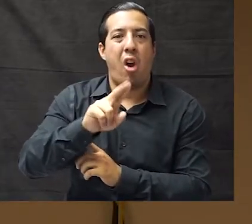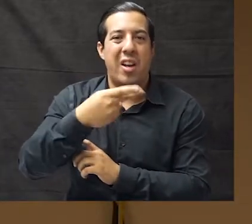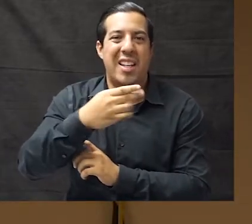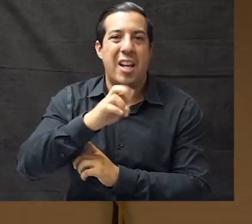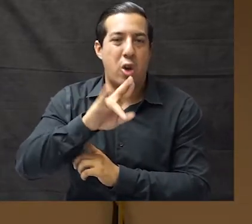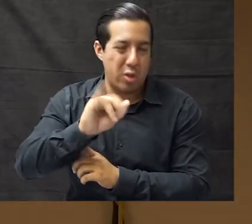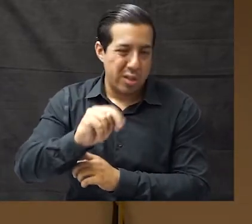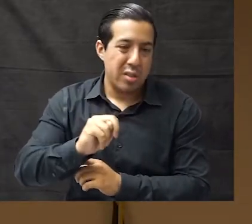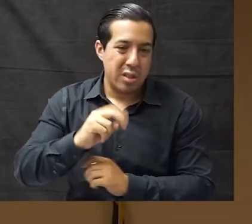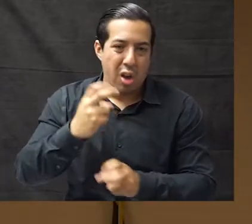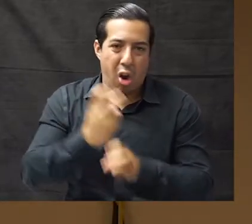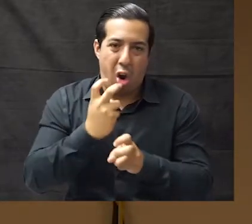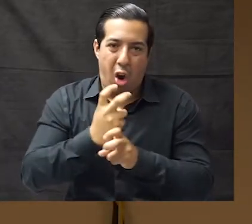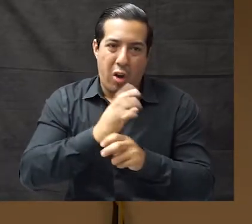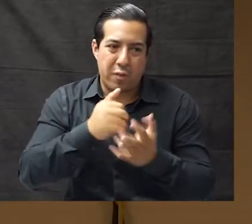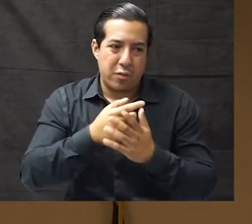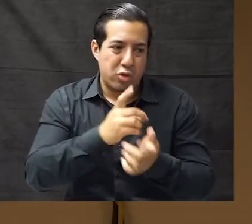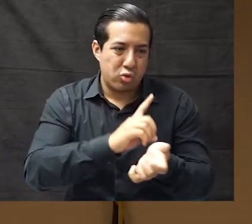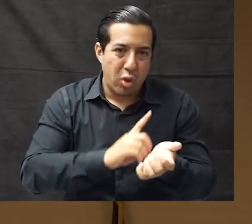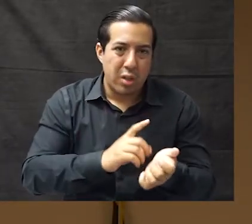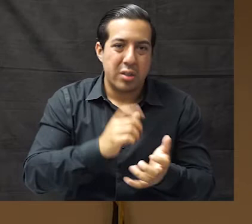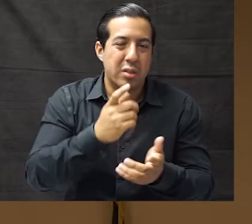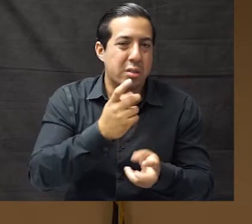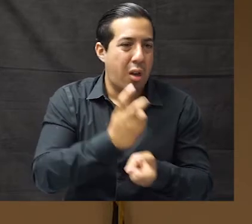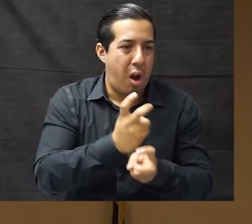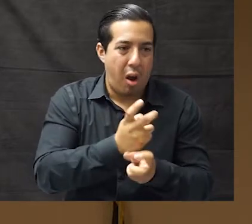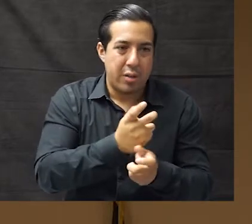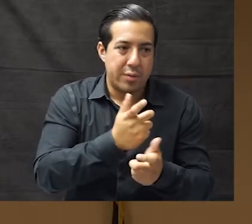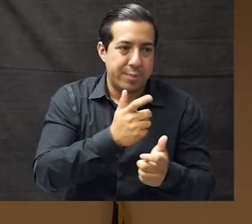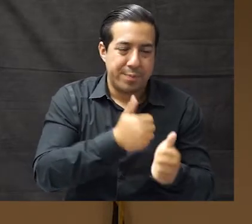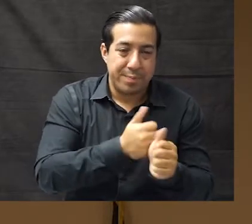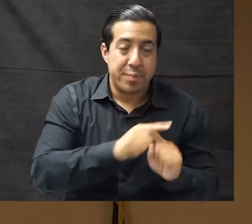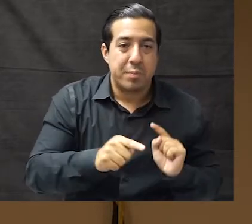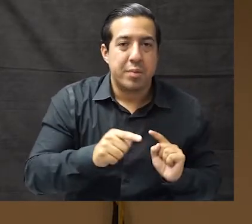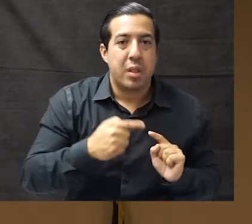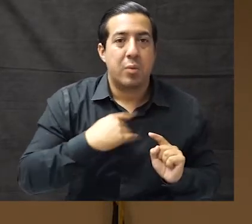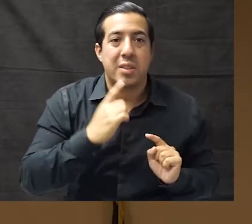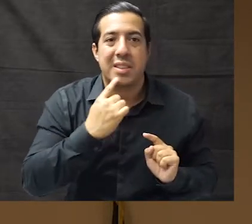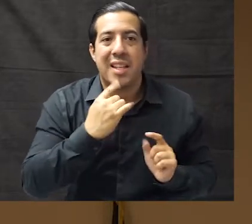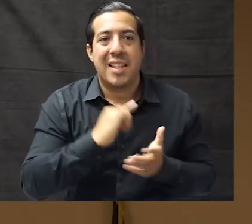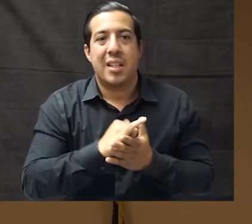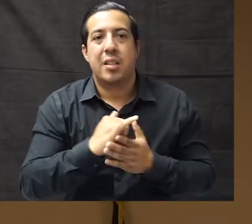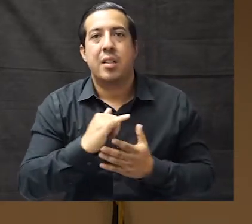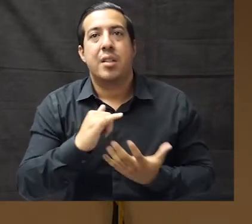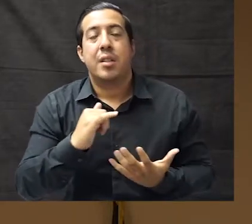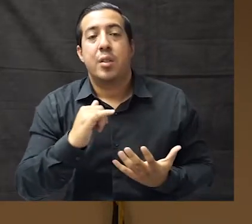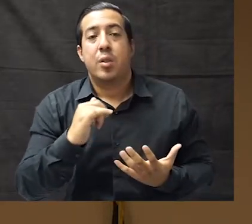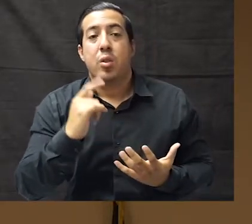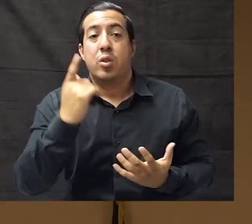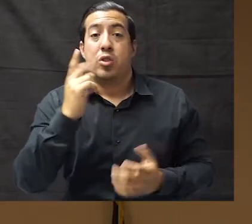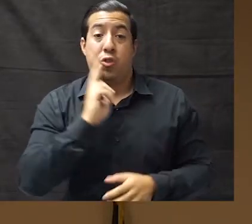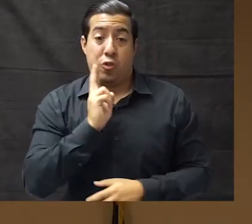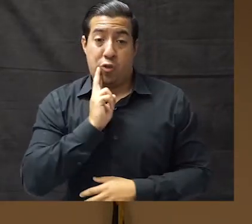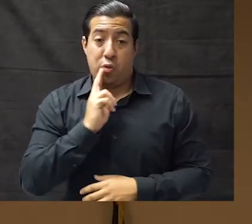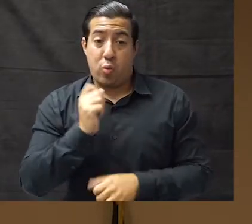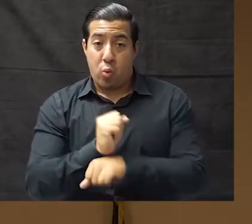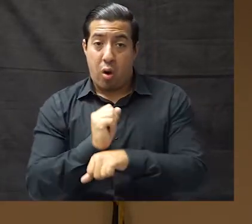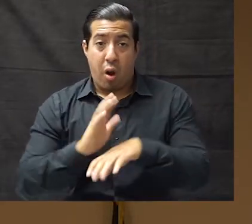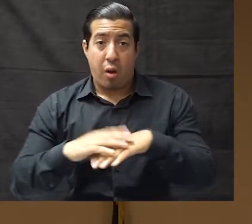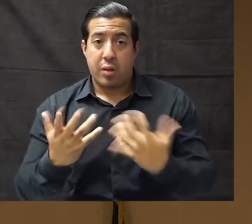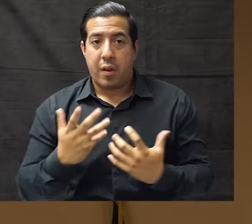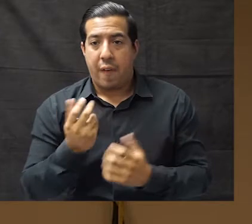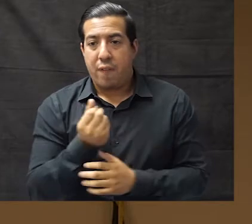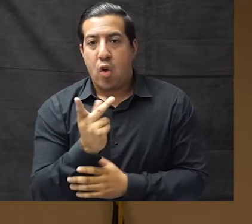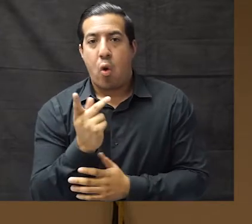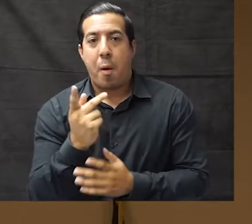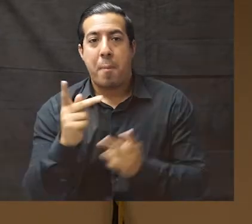the fourth most common drug we see in driving under the influence of drugs cases. So think about that when you get angry at somebody that may be on